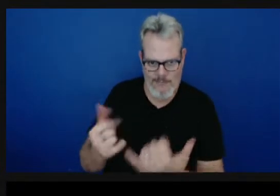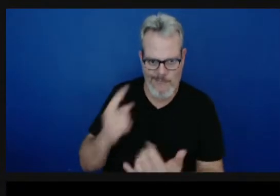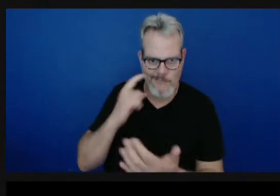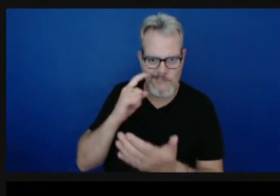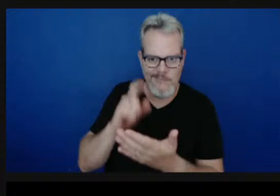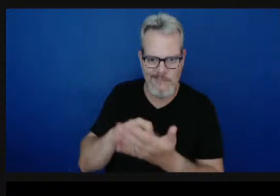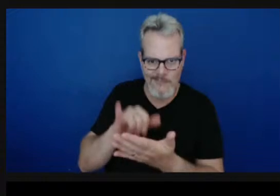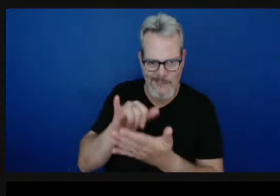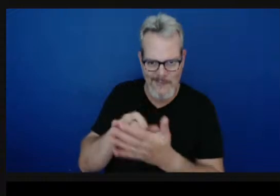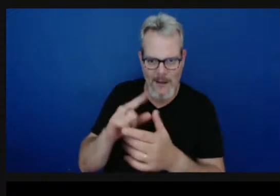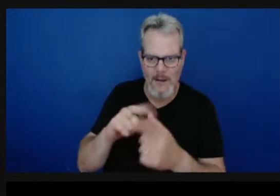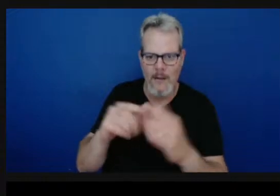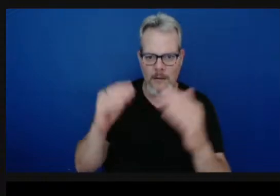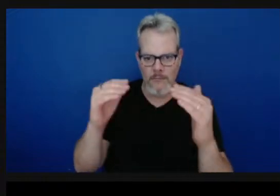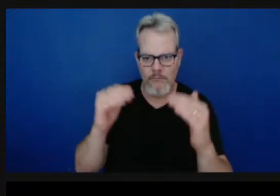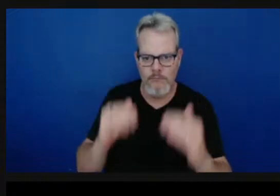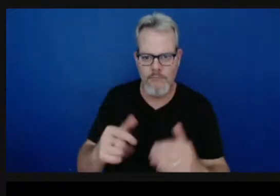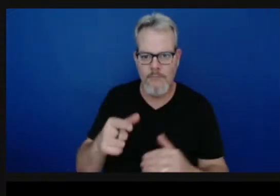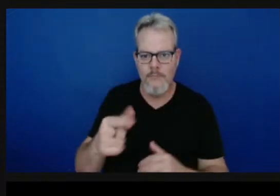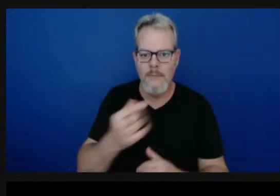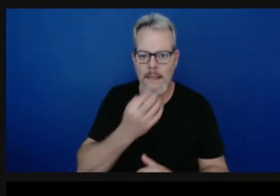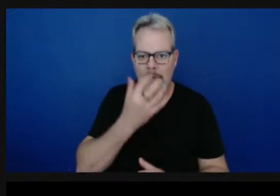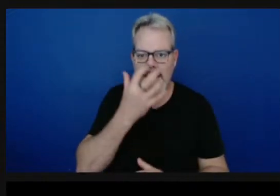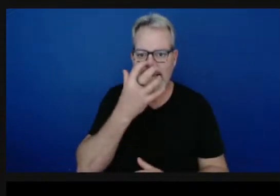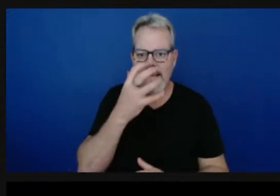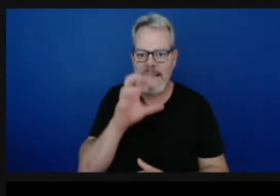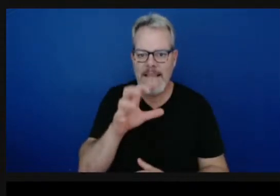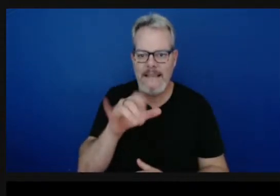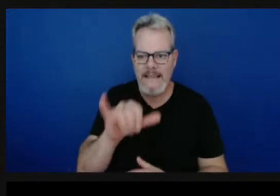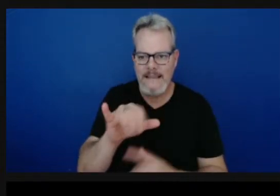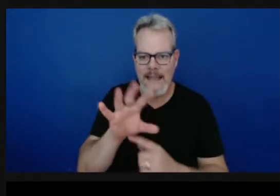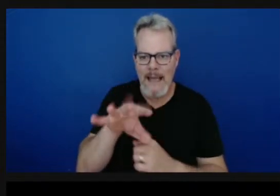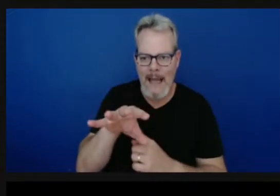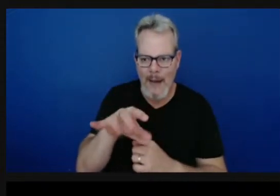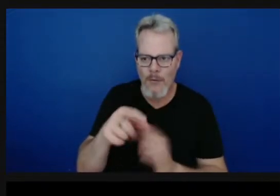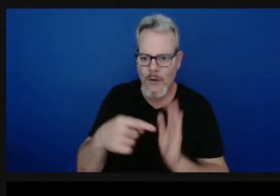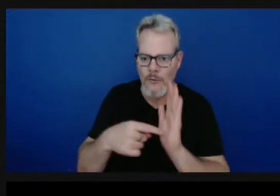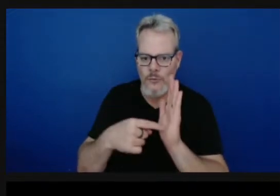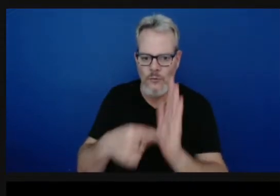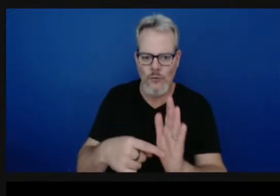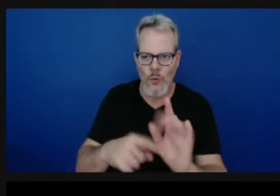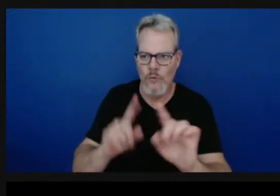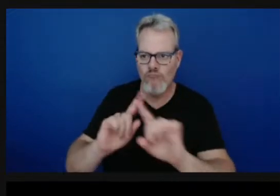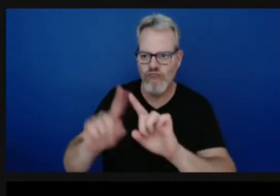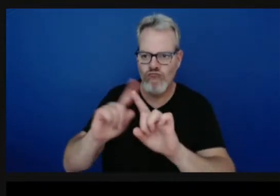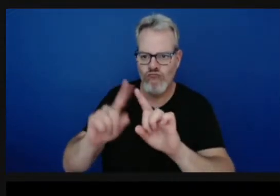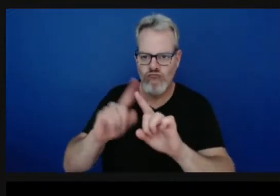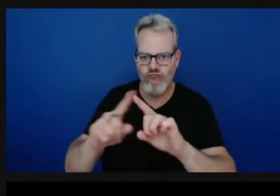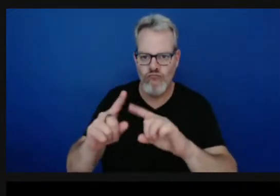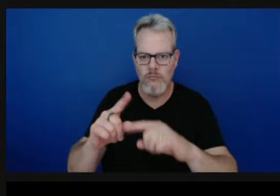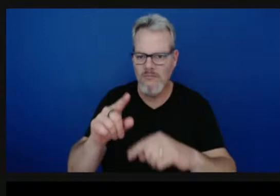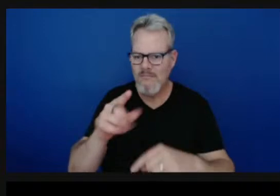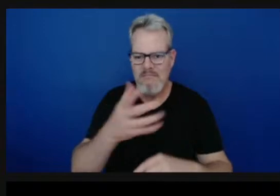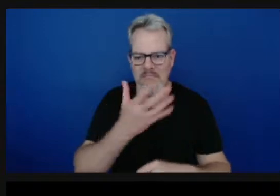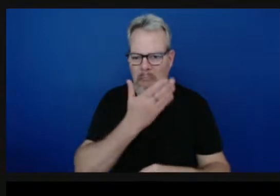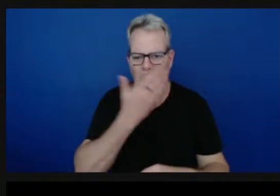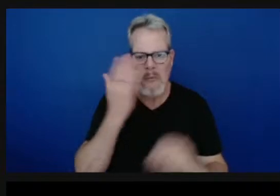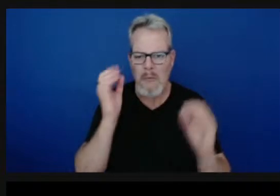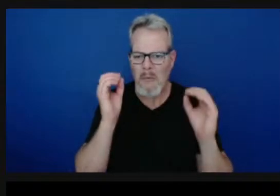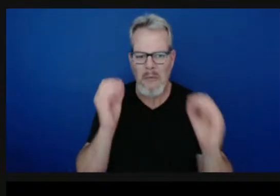We'll keep scrolling down. Here's our thermal camera, which now has a temperature scale on it, but nothing unusually hot within there.